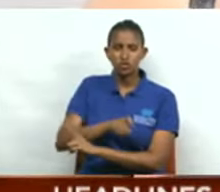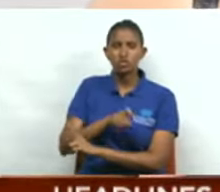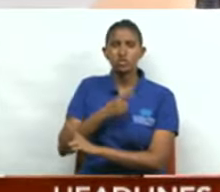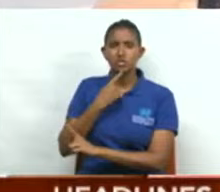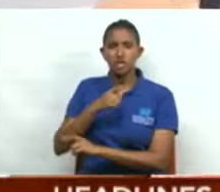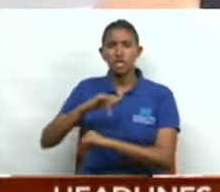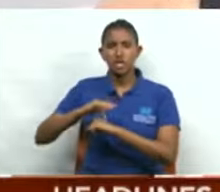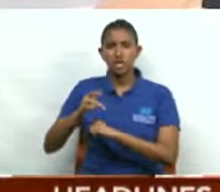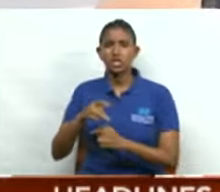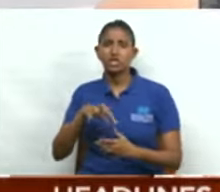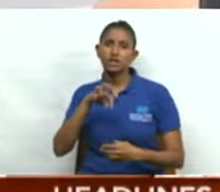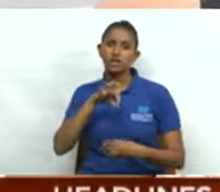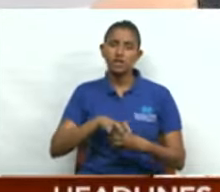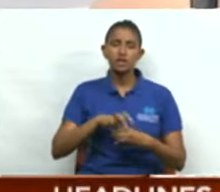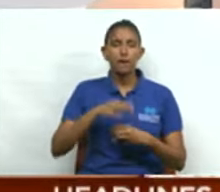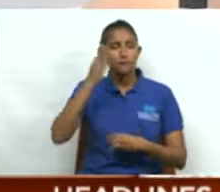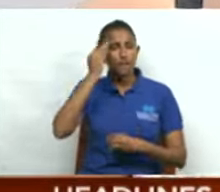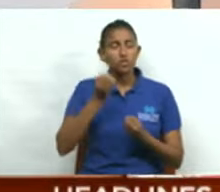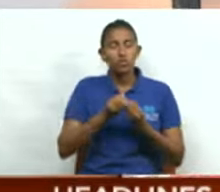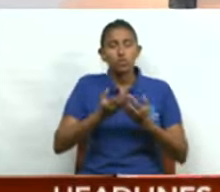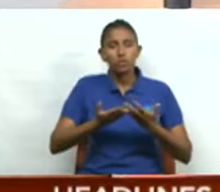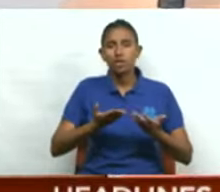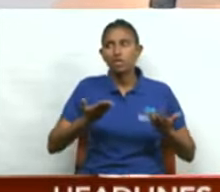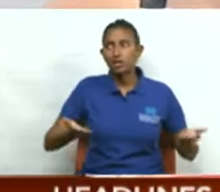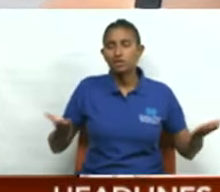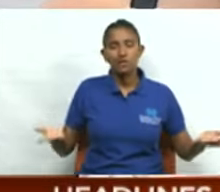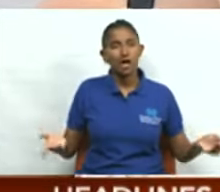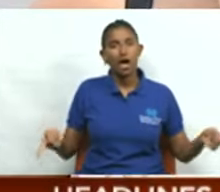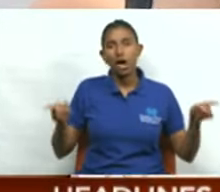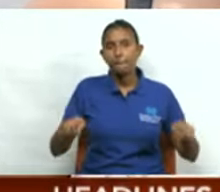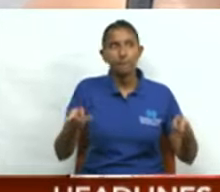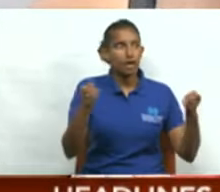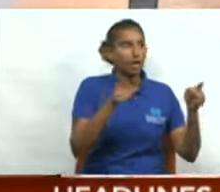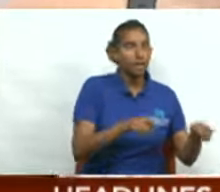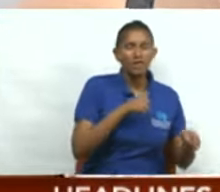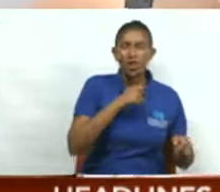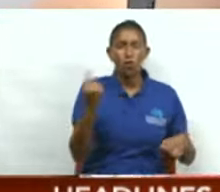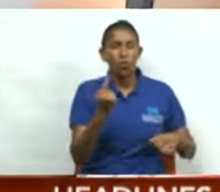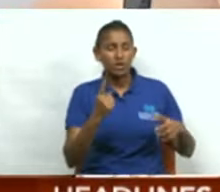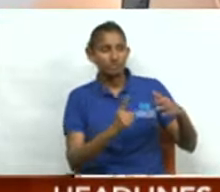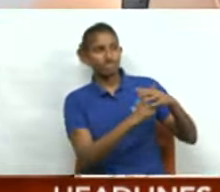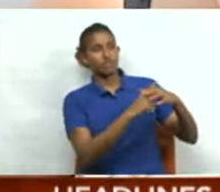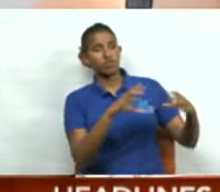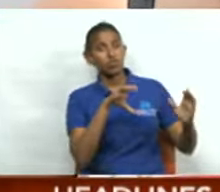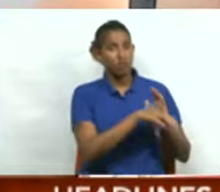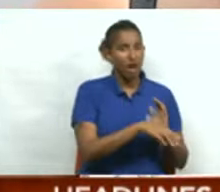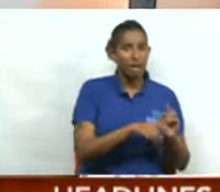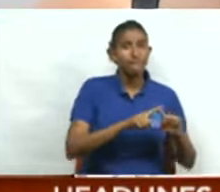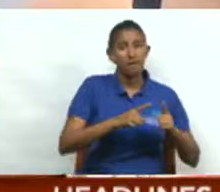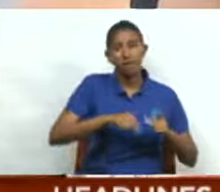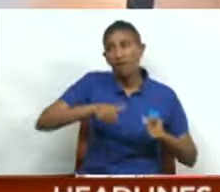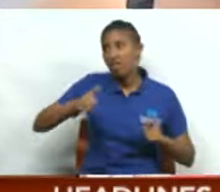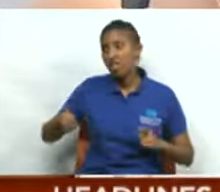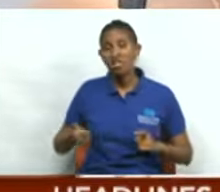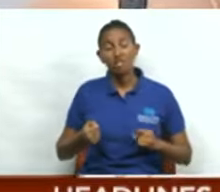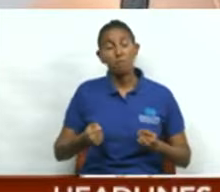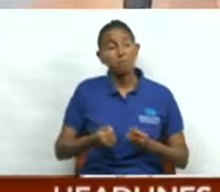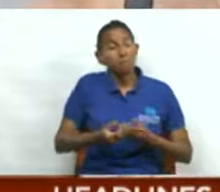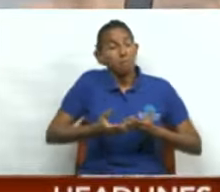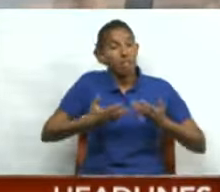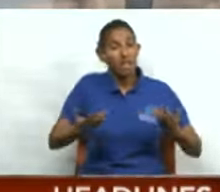Because it have too much, I think, going on. It's not because of the crime, but it's a lot. It's a lot going